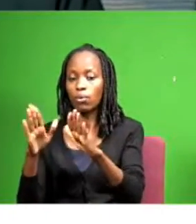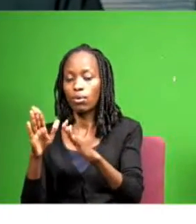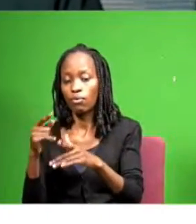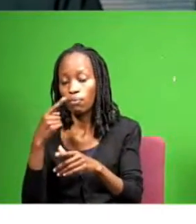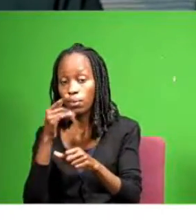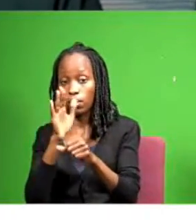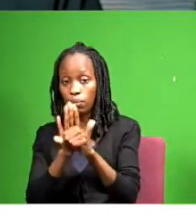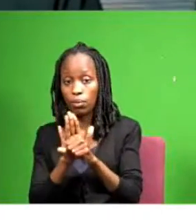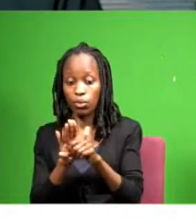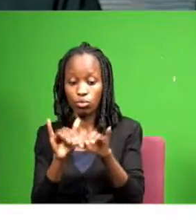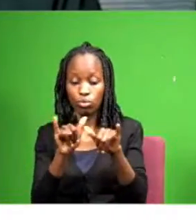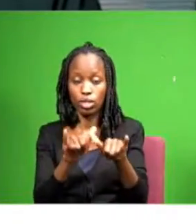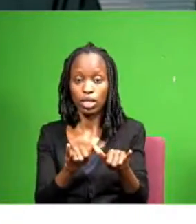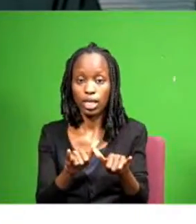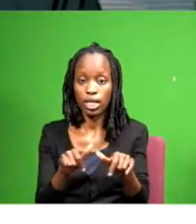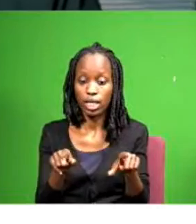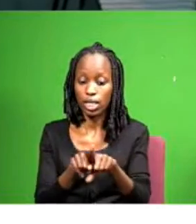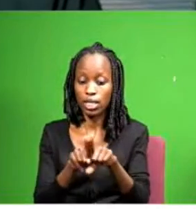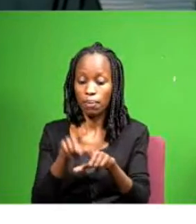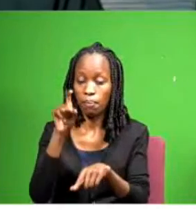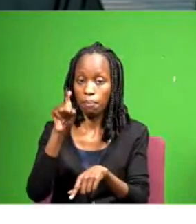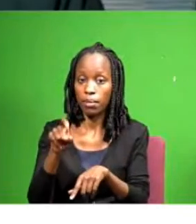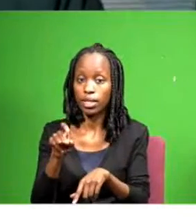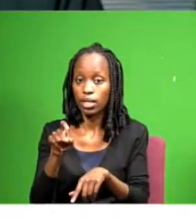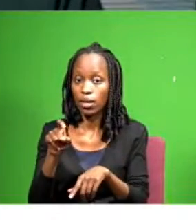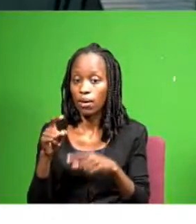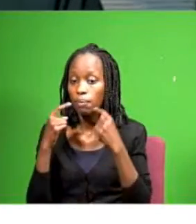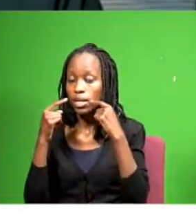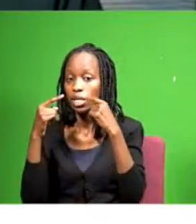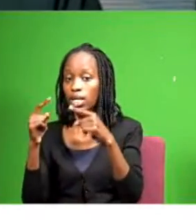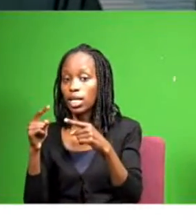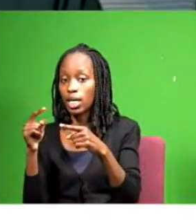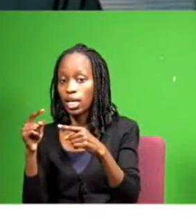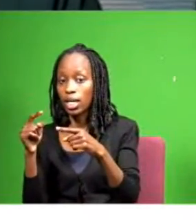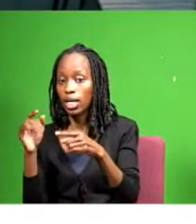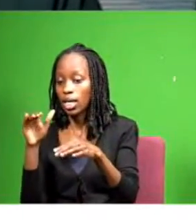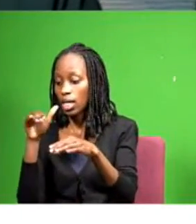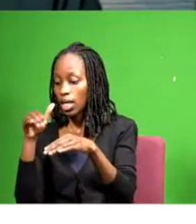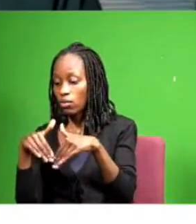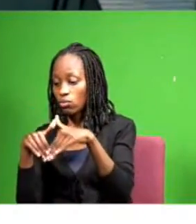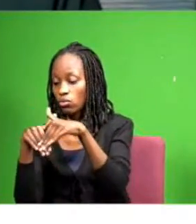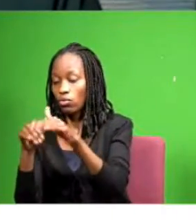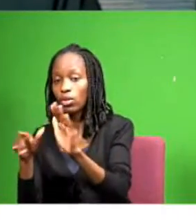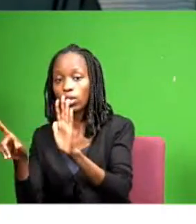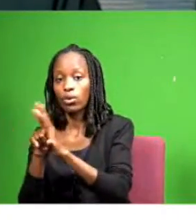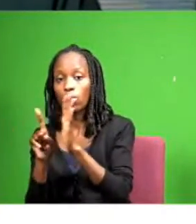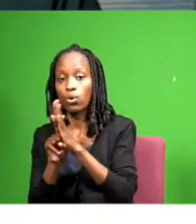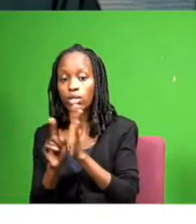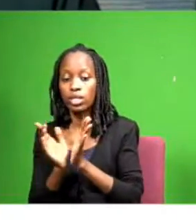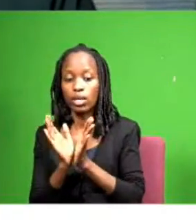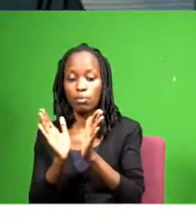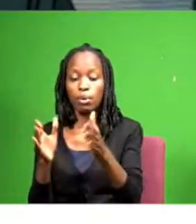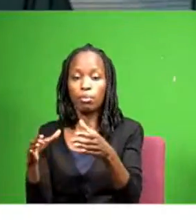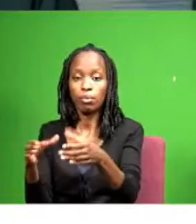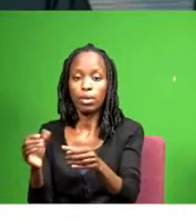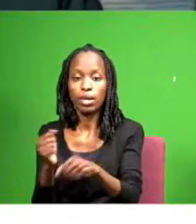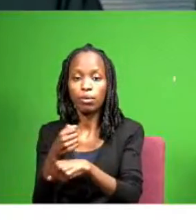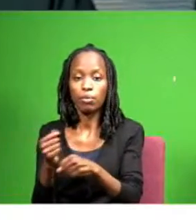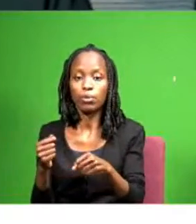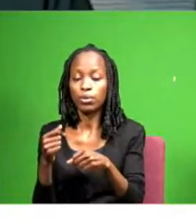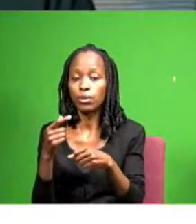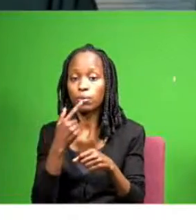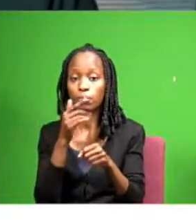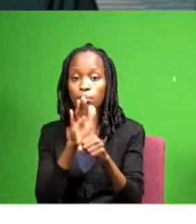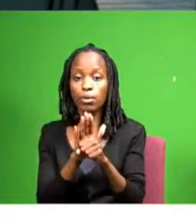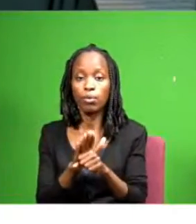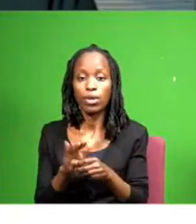to hold, the same must be made within the confines of the law. A public body cannot make the promise